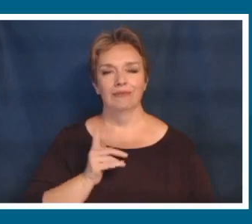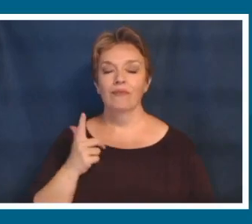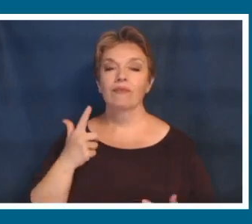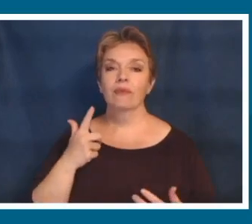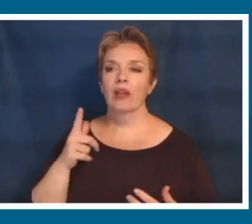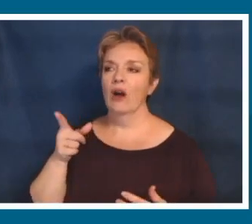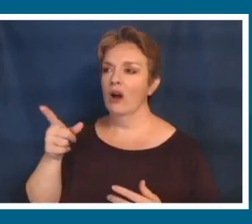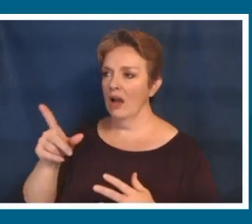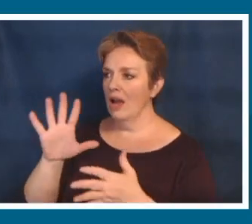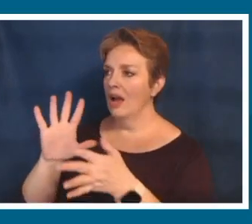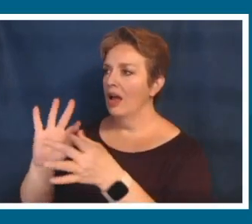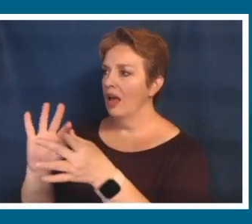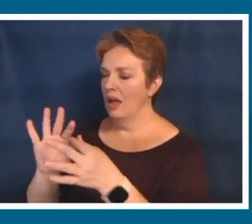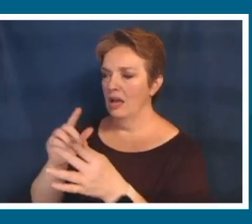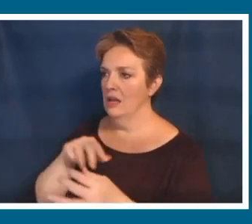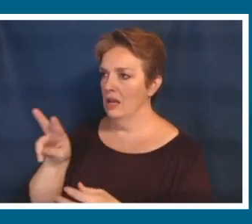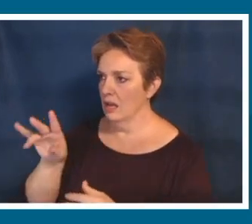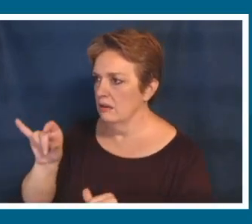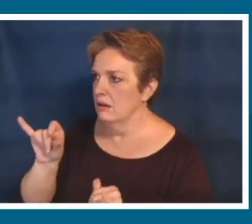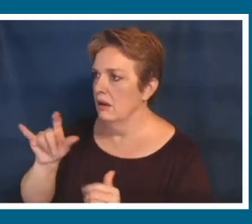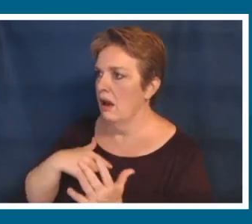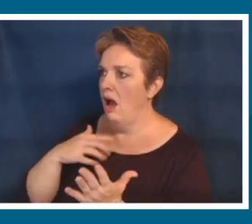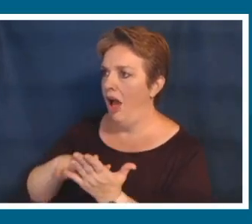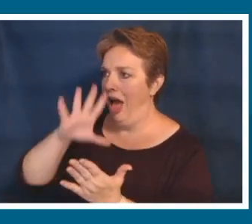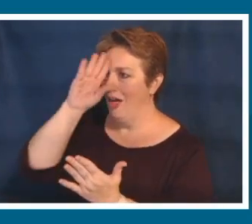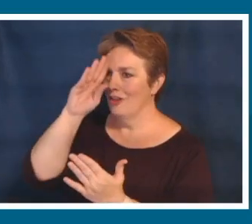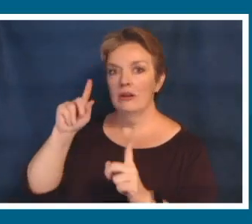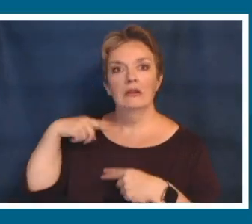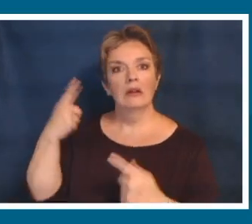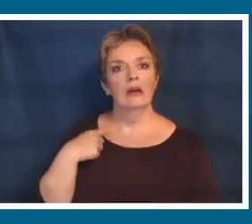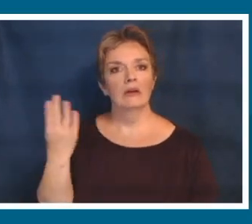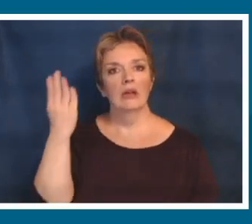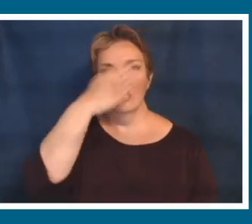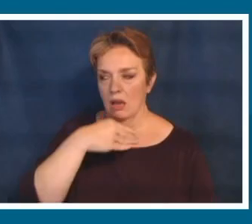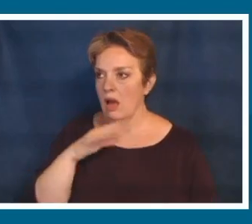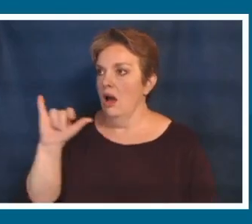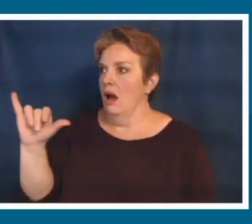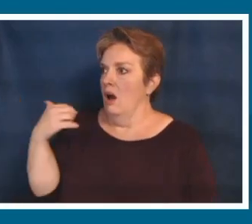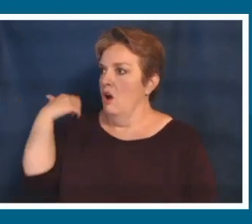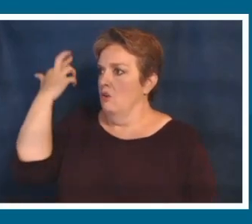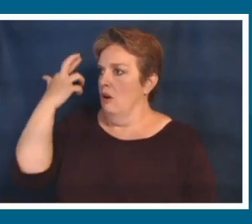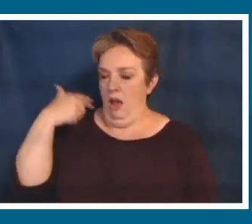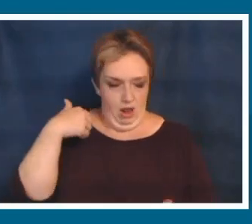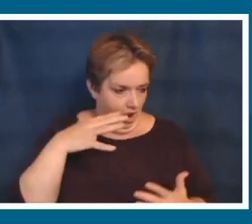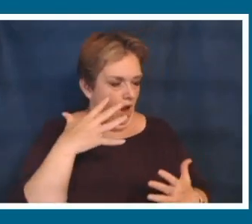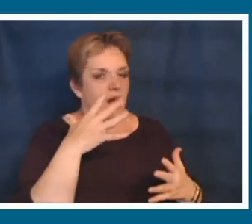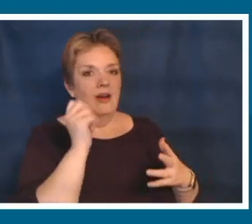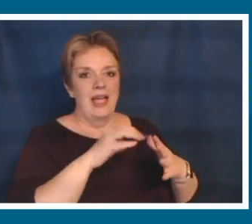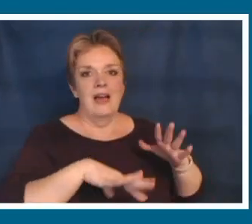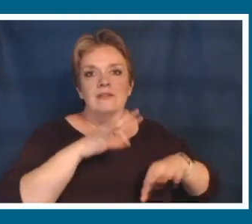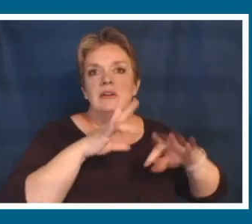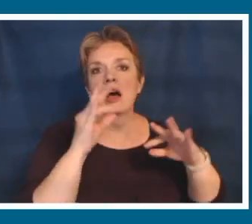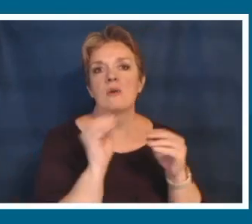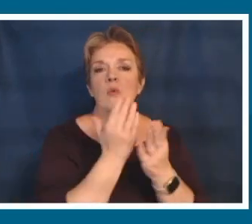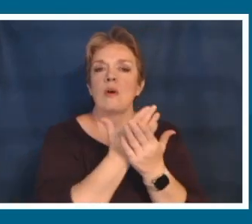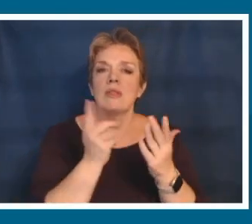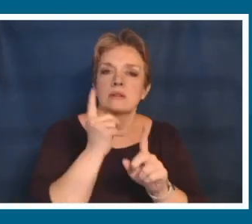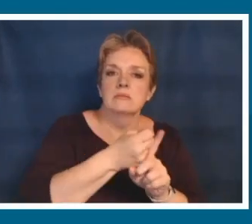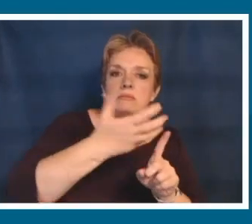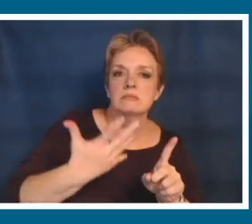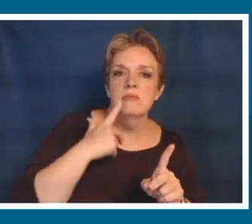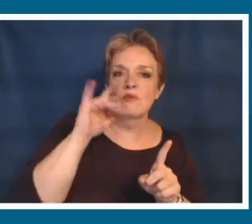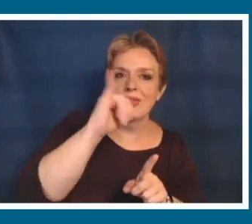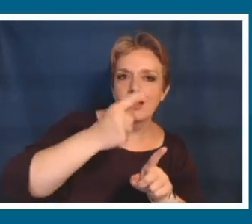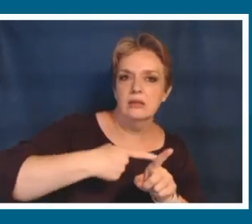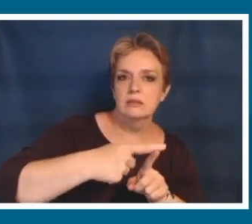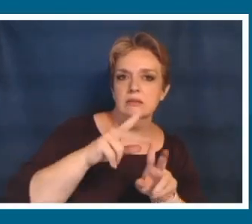because we want all students to see themselves. And so therefore we have to make these combinations so that they can, like